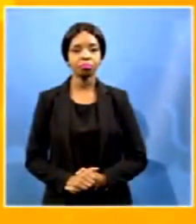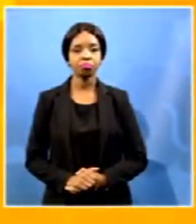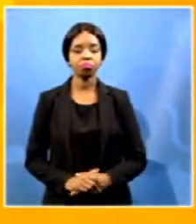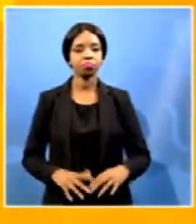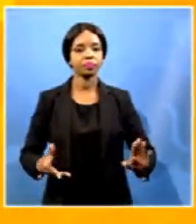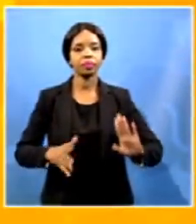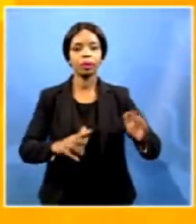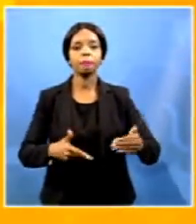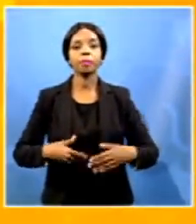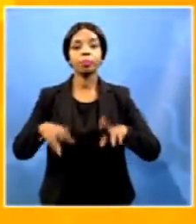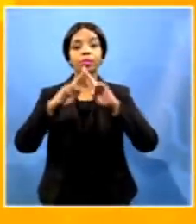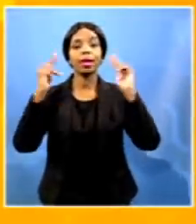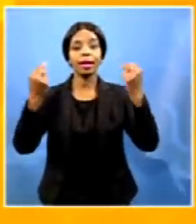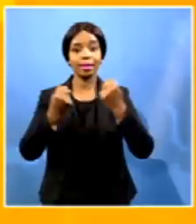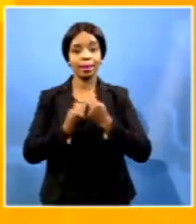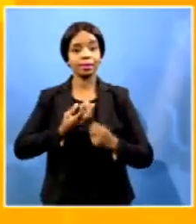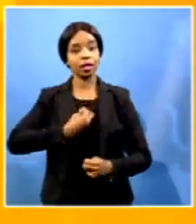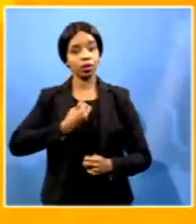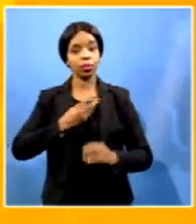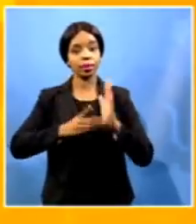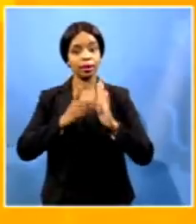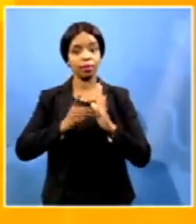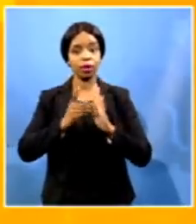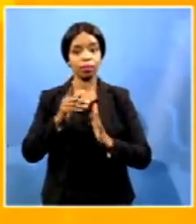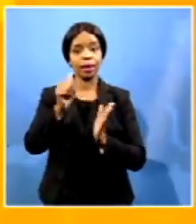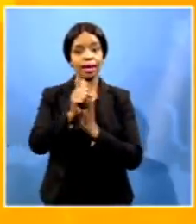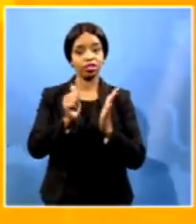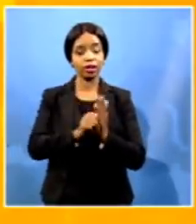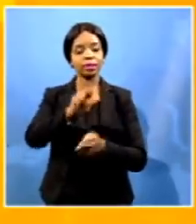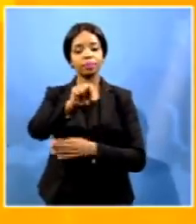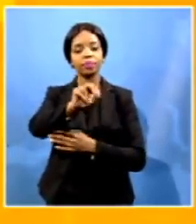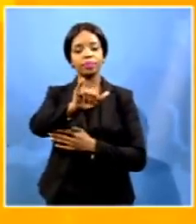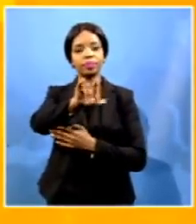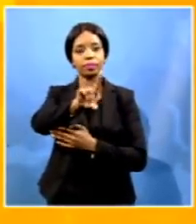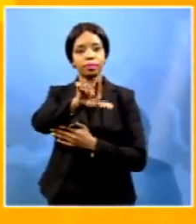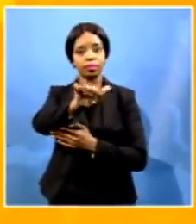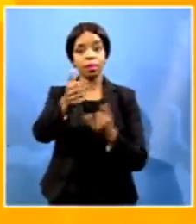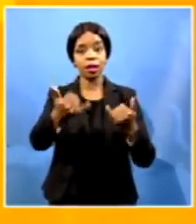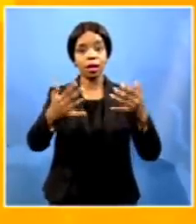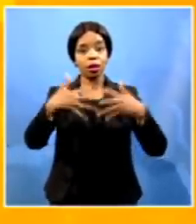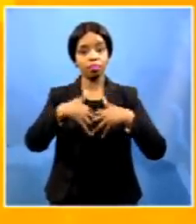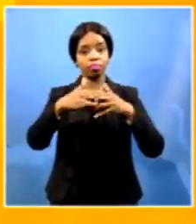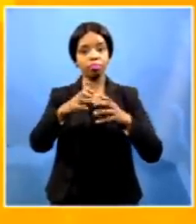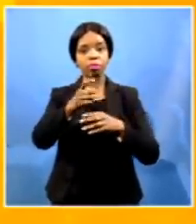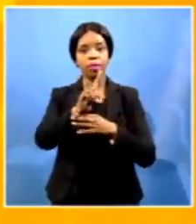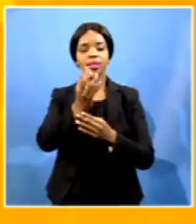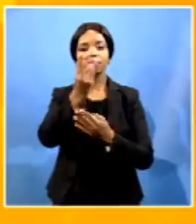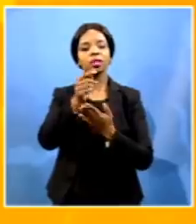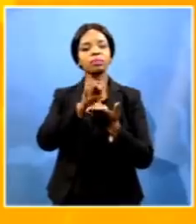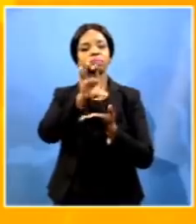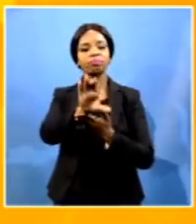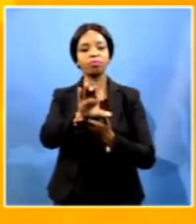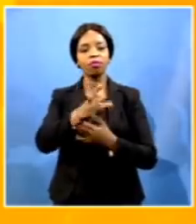Welcome back. The National Youth Development Agency, or the NYDA, has opened the Youth Micro Enterprises Relief Fund aimed